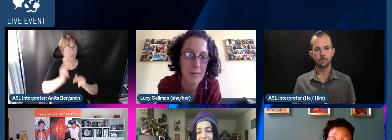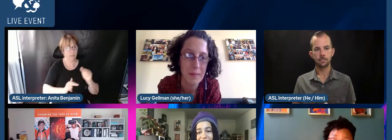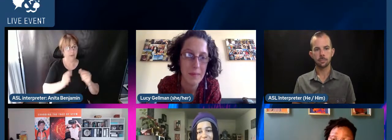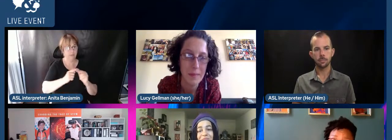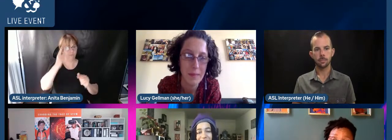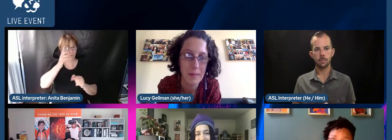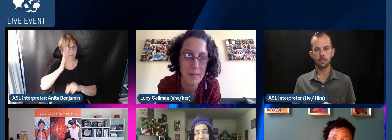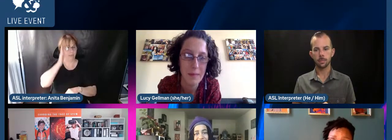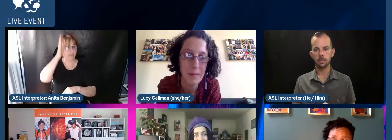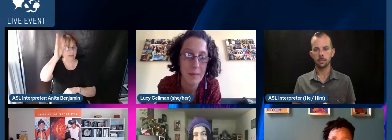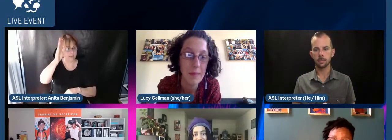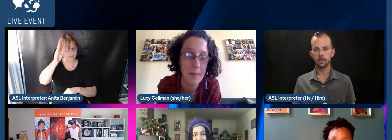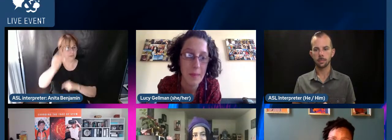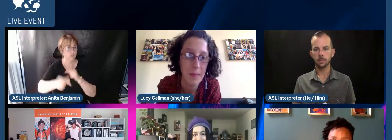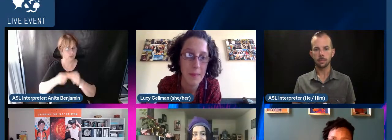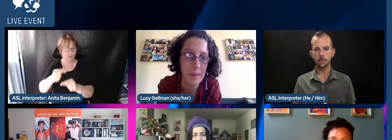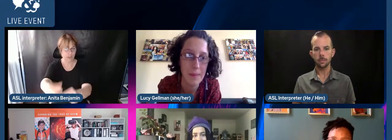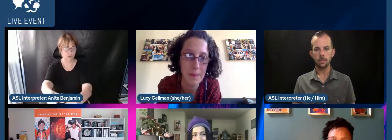generation.